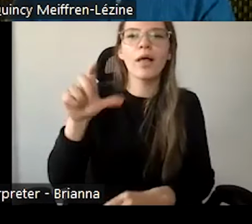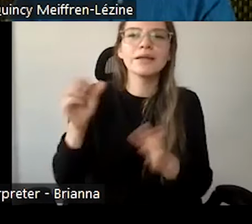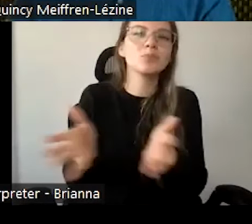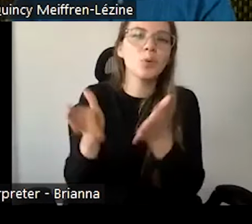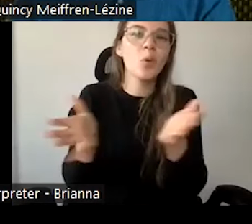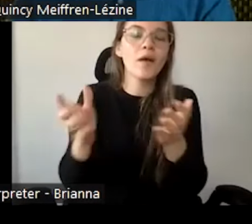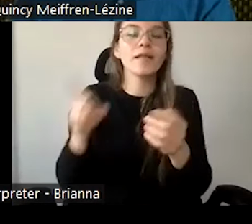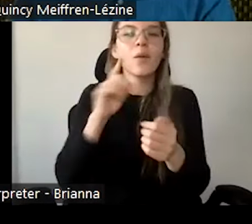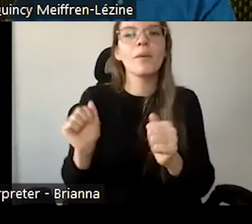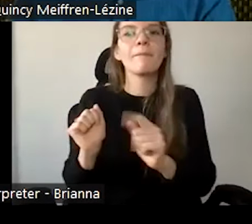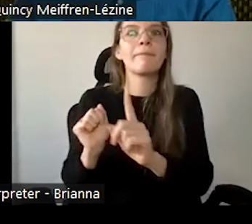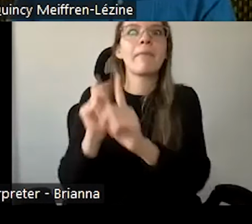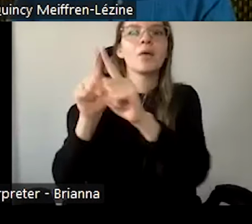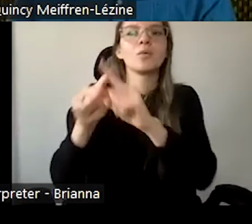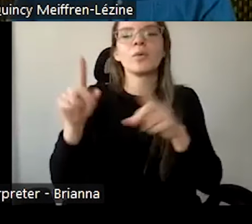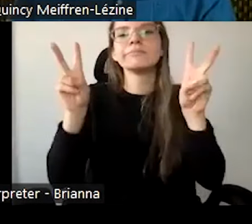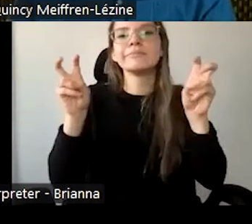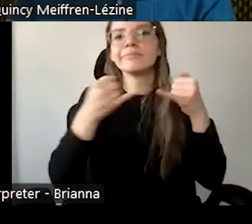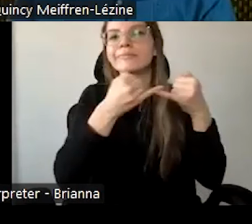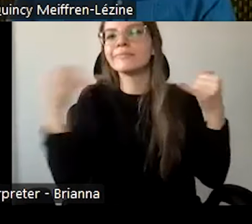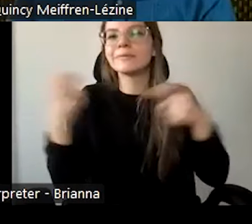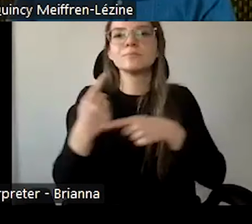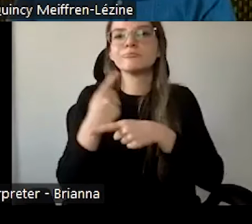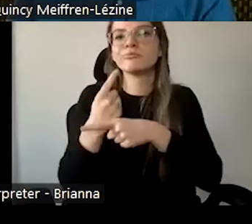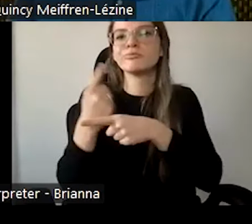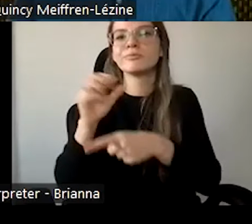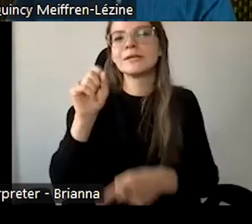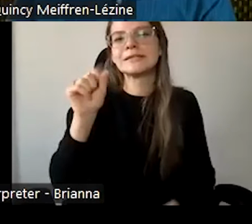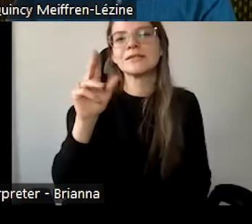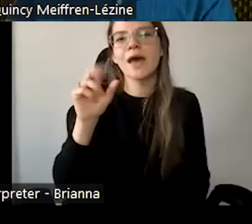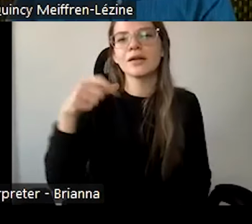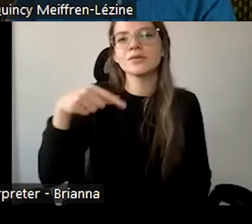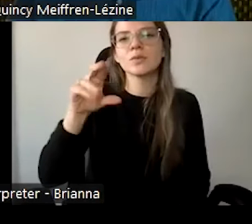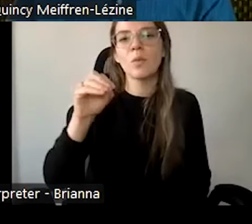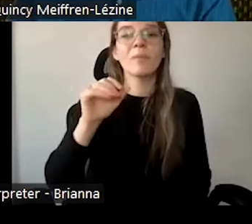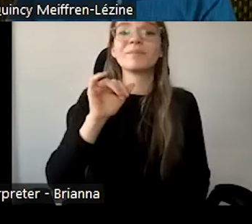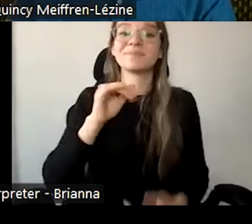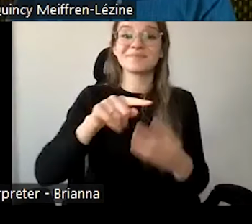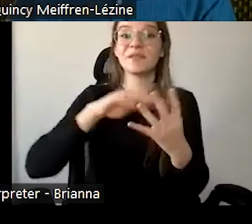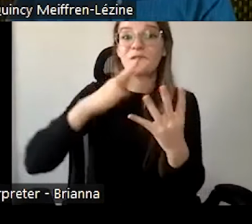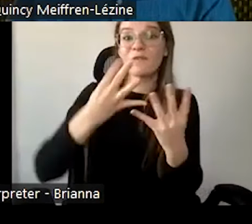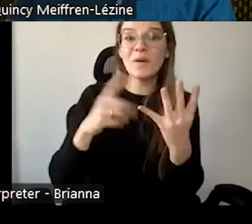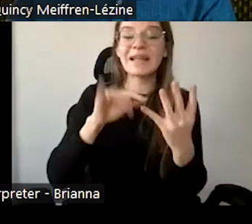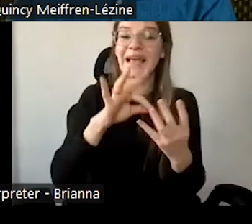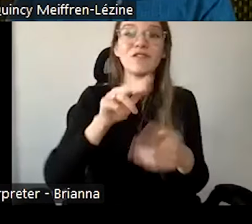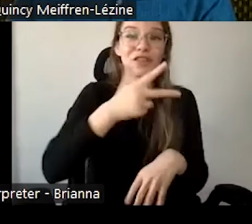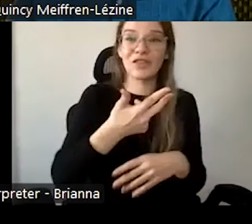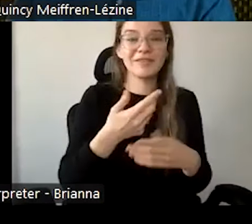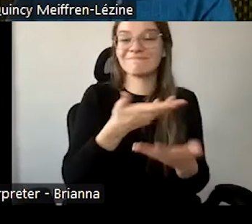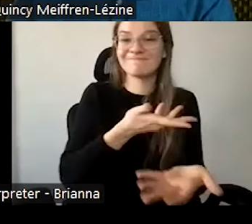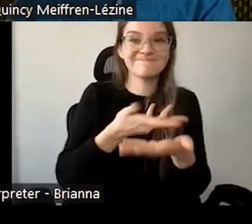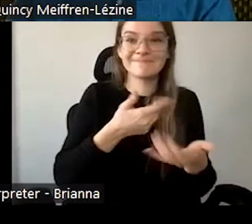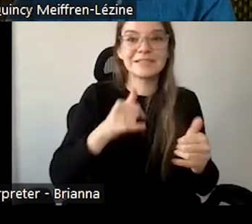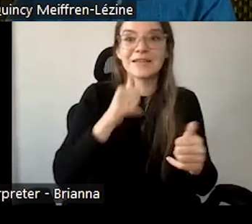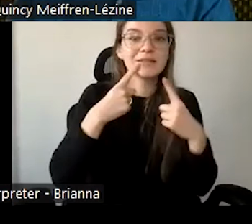status quo. If we're not successful there and they move on to having a suicide attempt, at